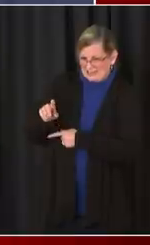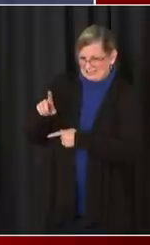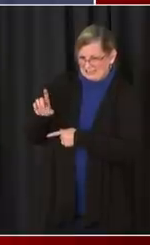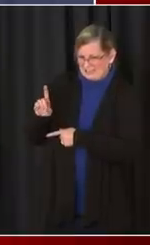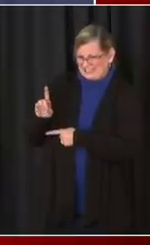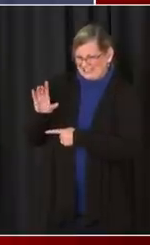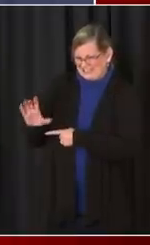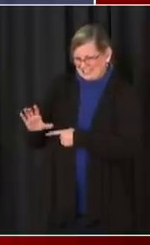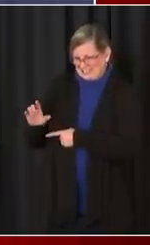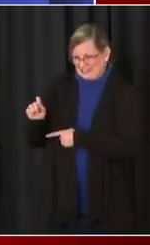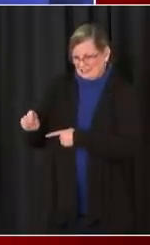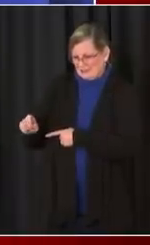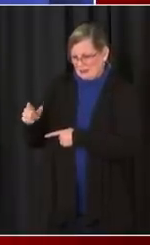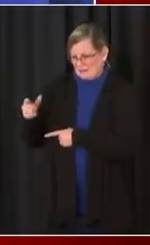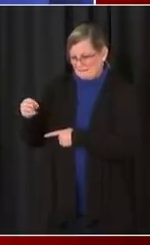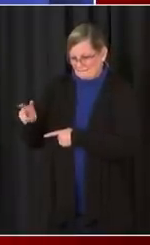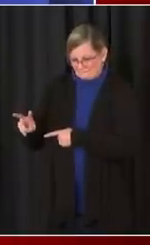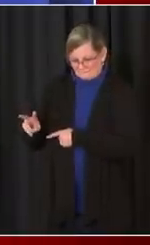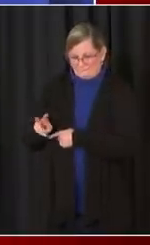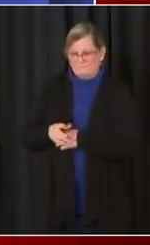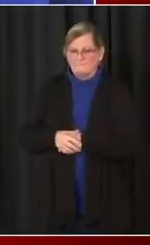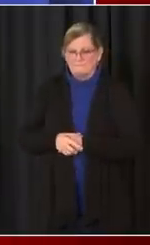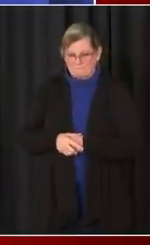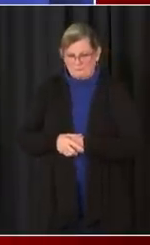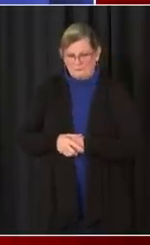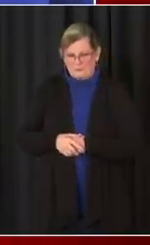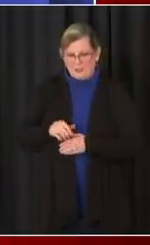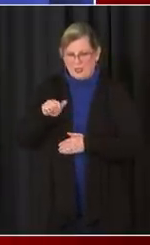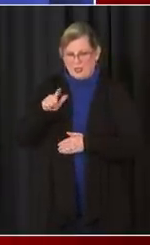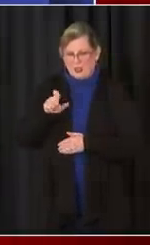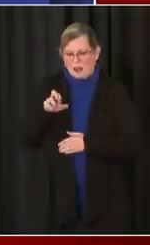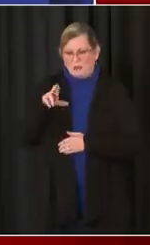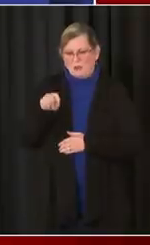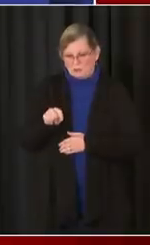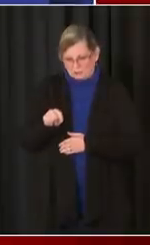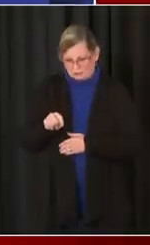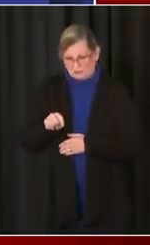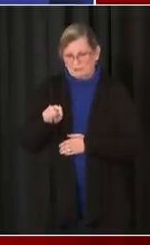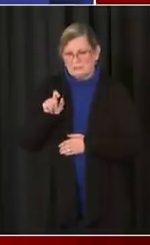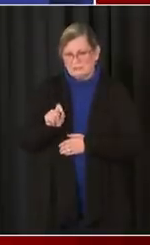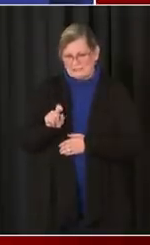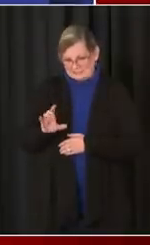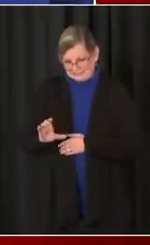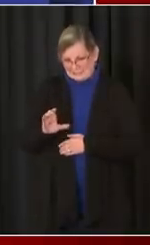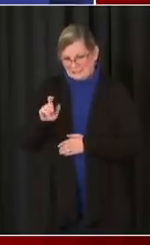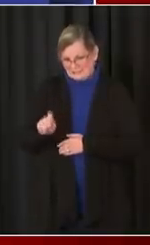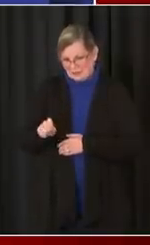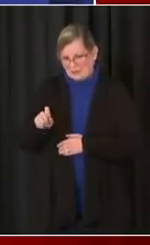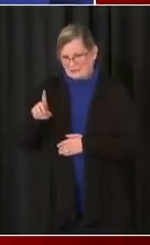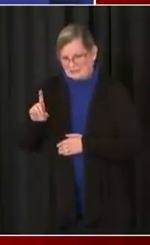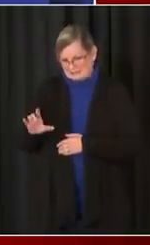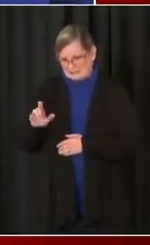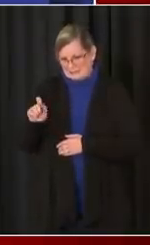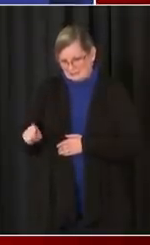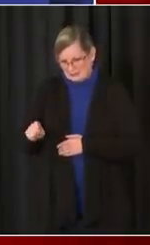alert.dc.gov. And so that's the way that, based on what the mayor and the chief are saying, during an emergency situation, and certainly with the mayor declaring